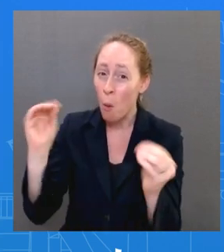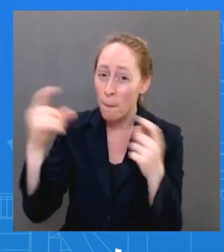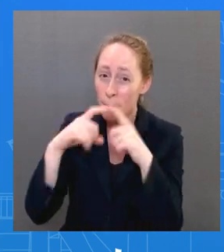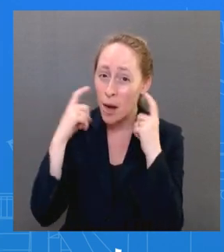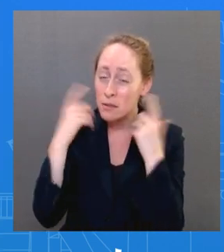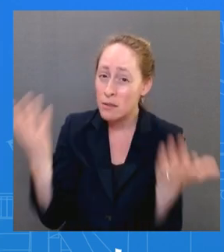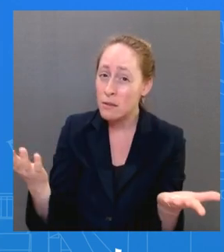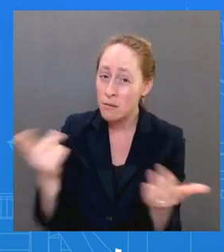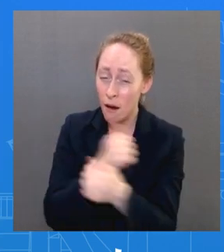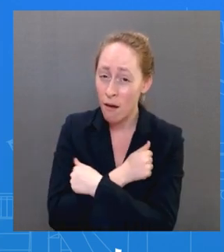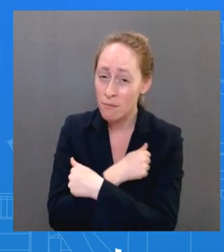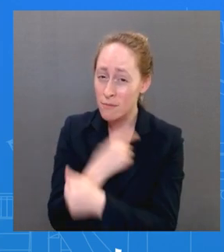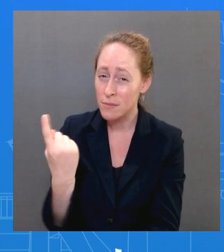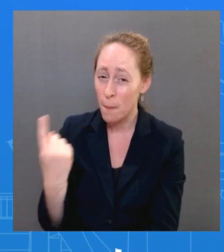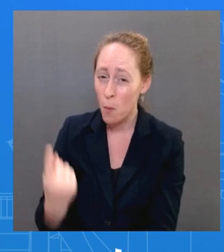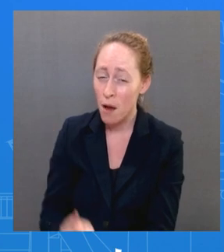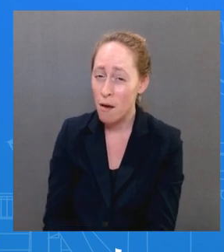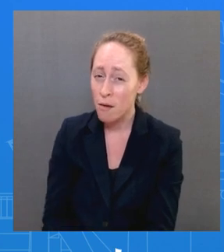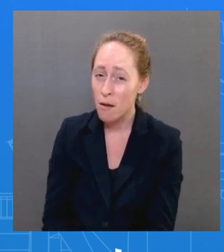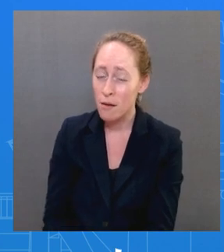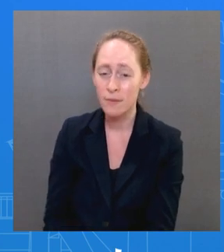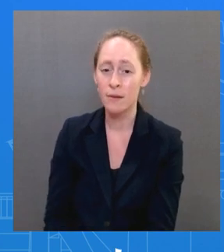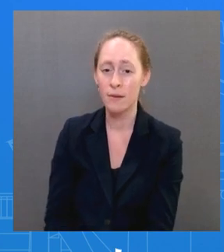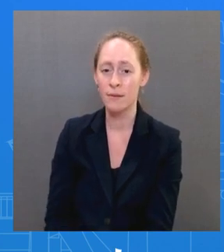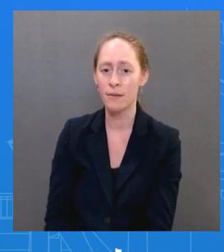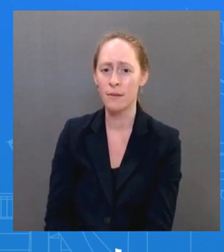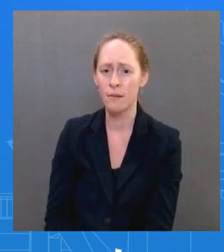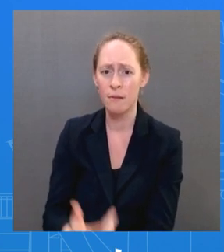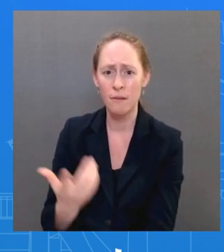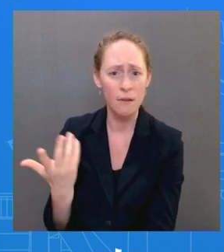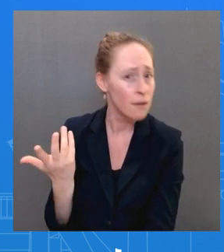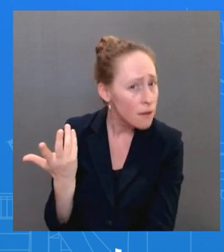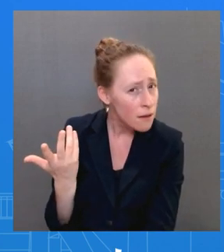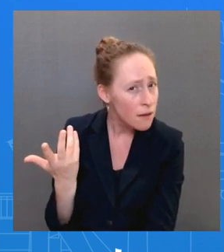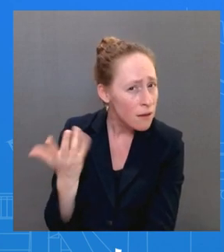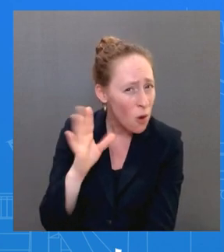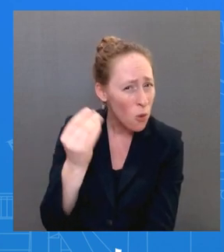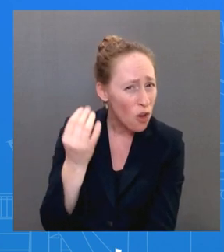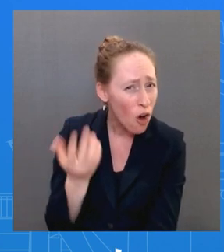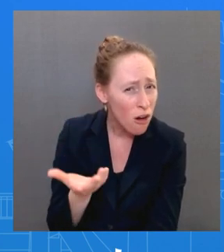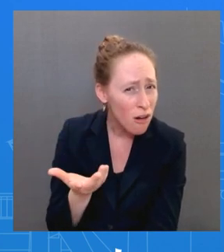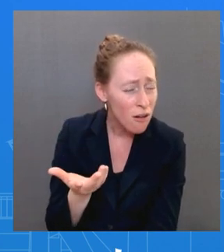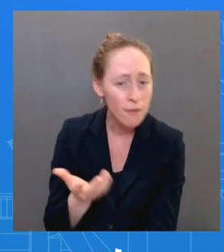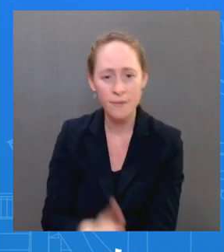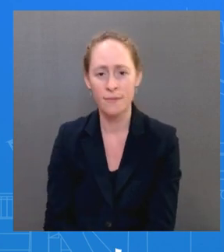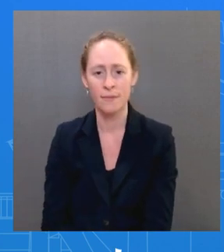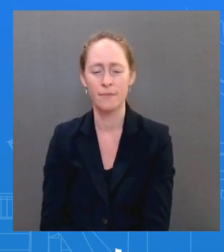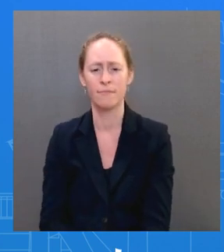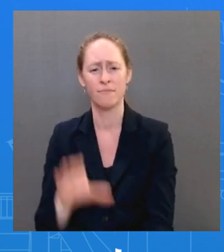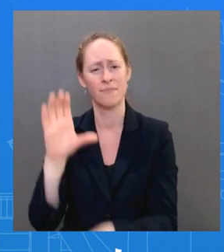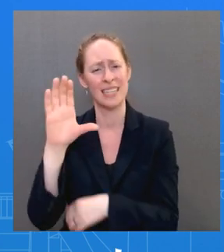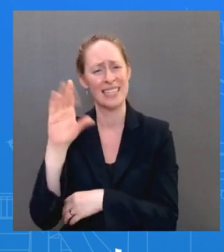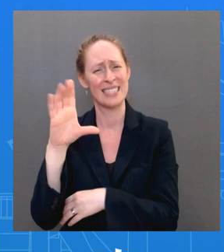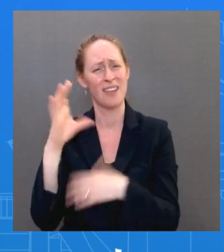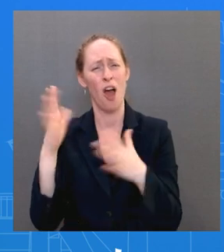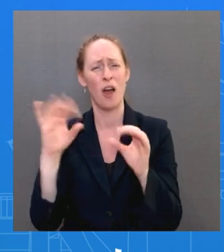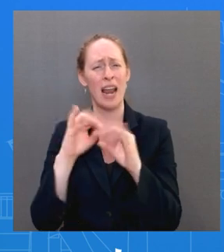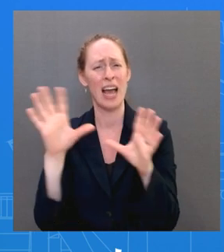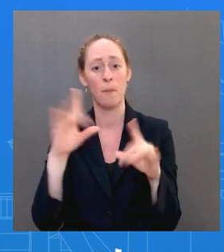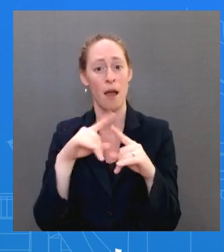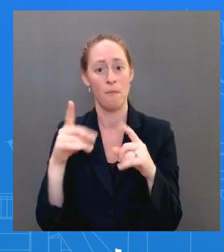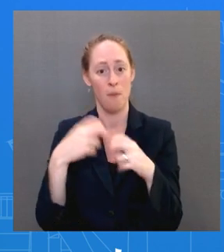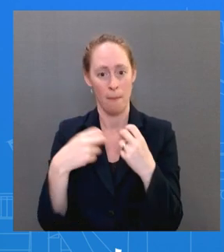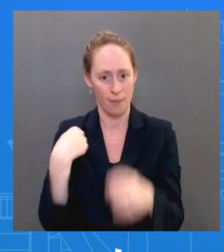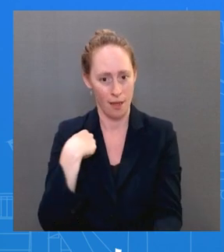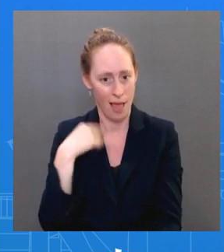your on that. Yeah, I think the CDC guidance is clear, but the problem is me commenting on what the vice president did when I wasn't actually, haven't seen it, or I don't actually know what happened